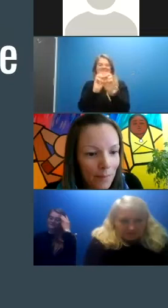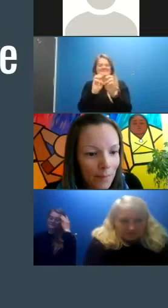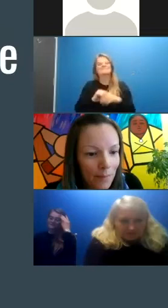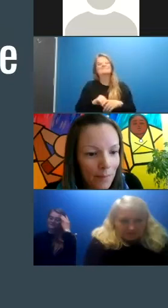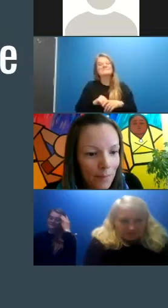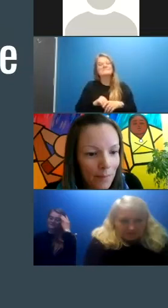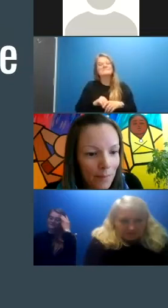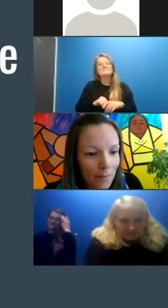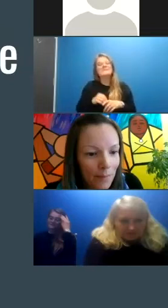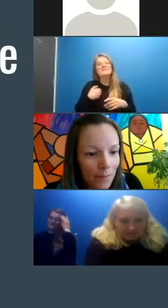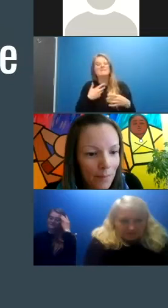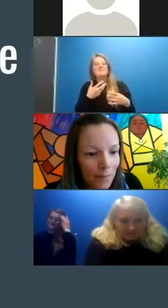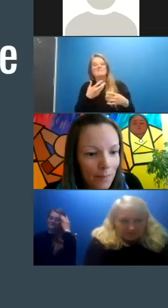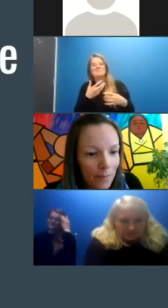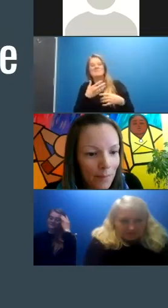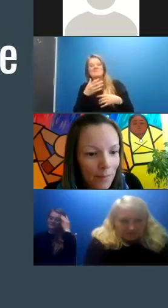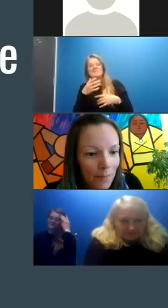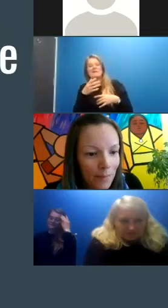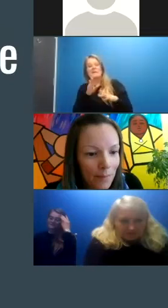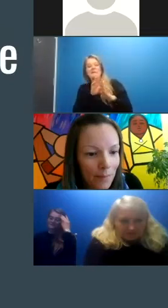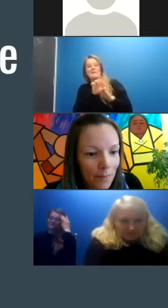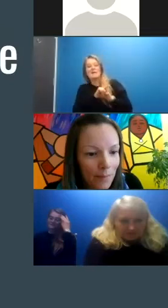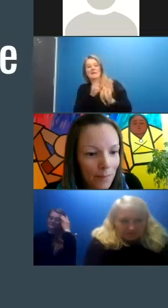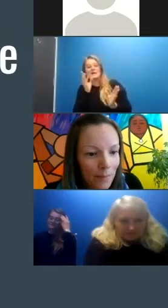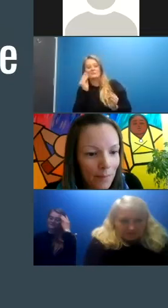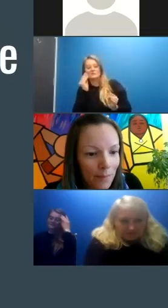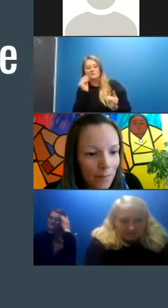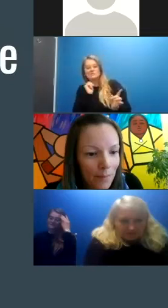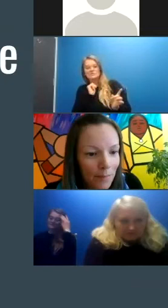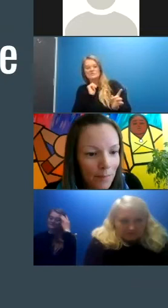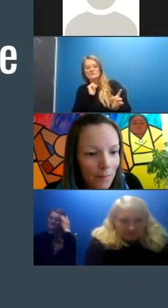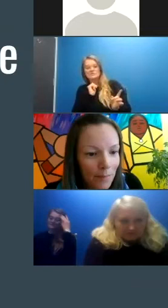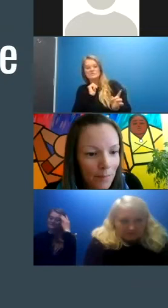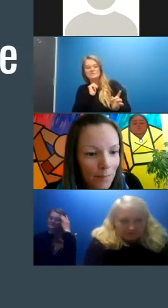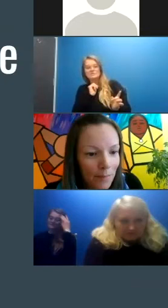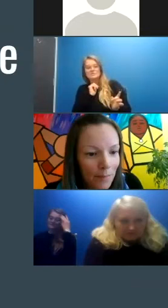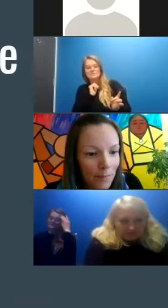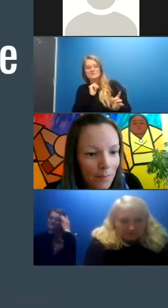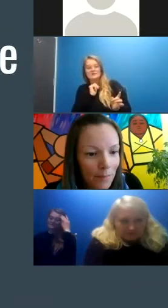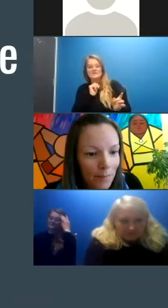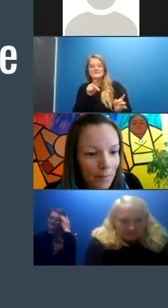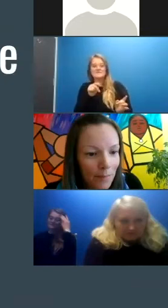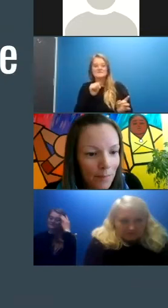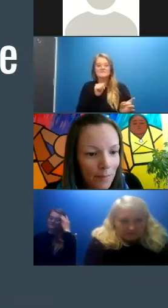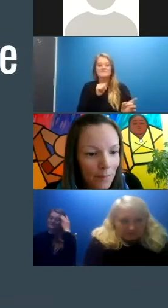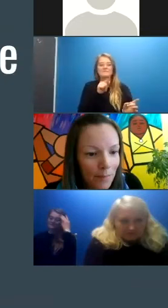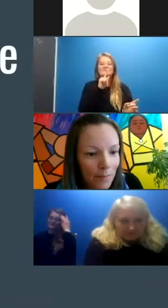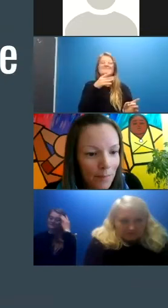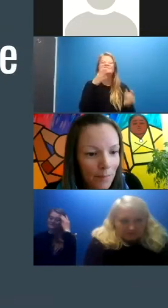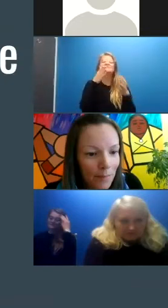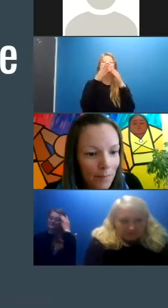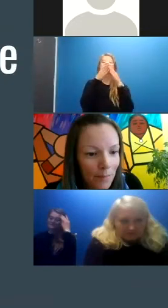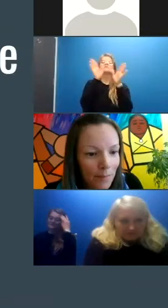I'll give you a bit of context as far as our service and how we're set up, and give you an idea of who's on